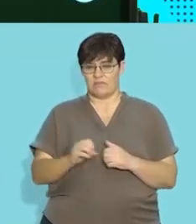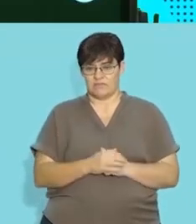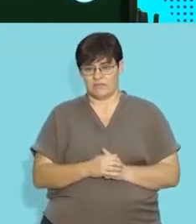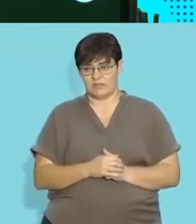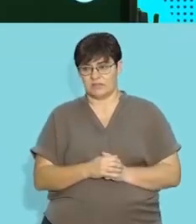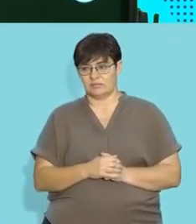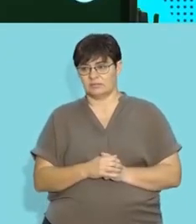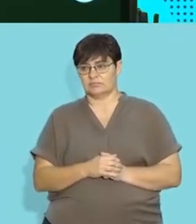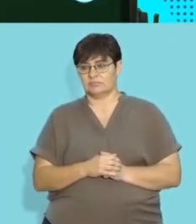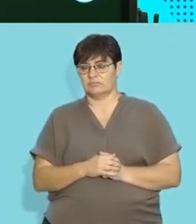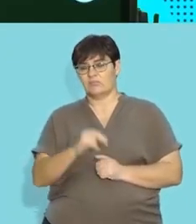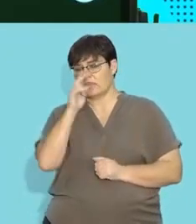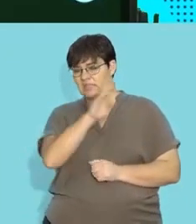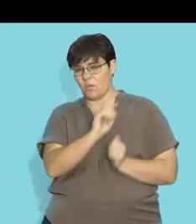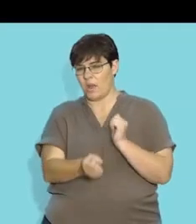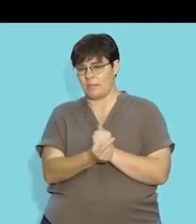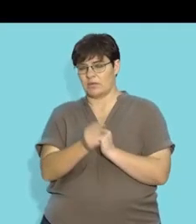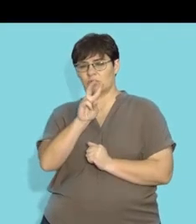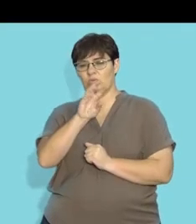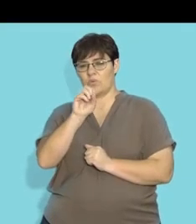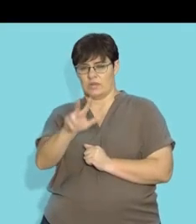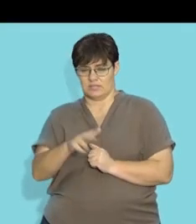really strong. Okay, let's see what is